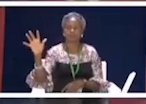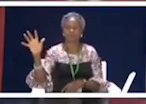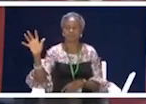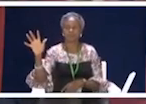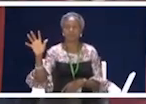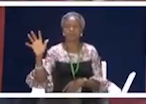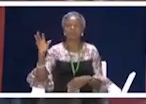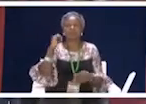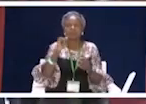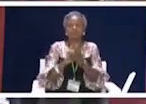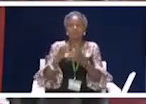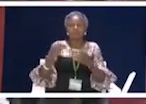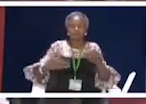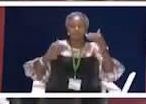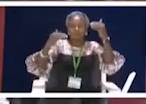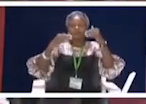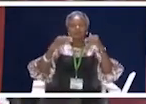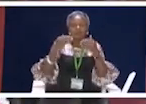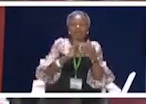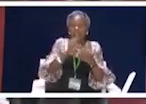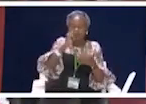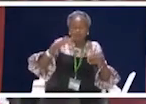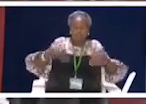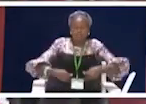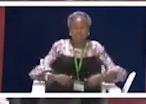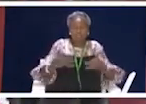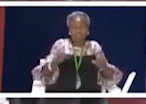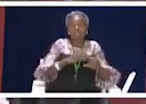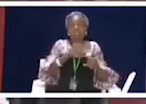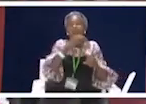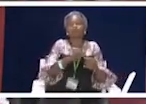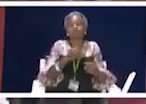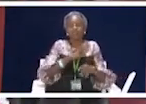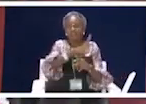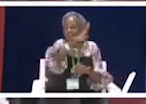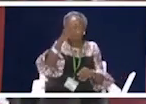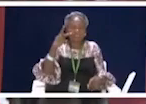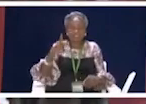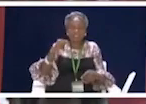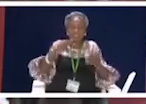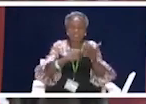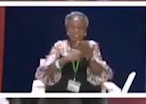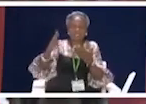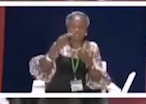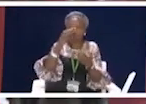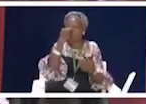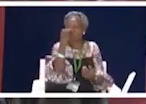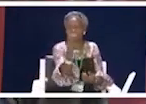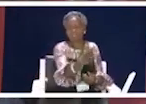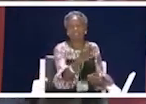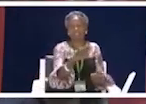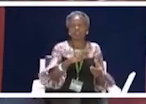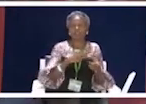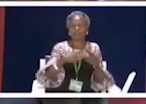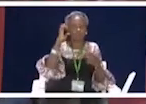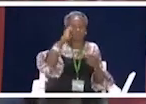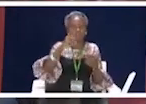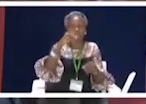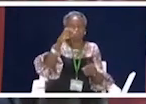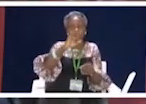25. It says, I've been young and now I'm old, yet have I not seen the righteous forsaken, nor his seed begging bread.